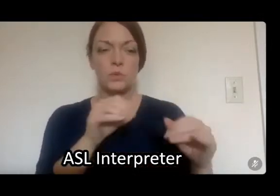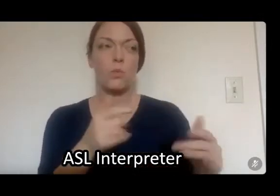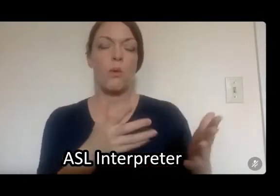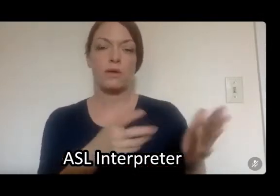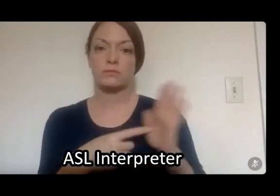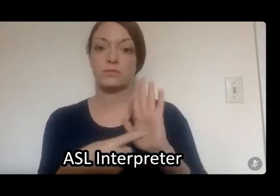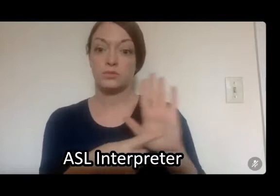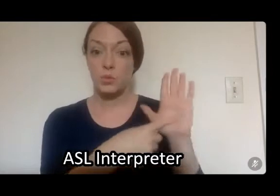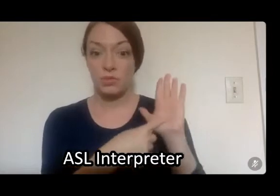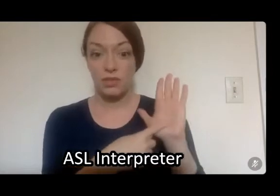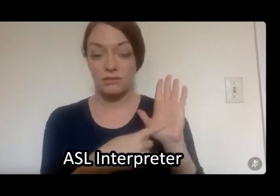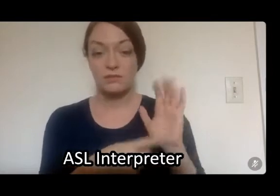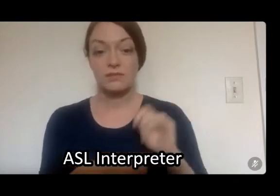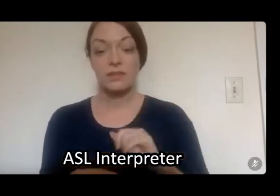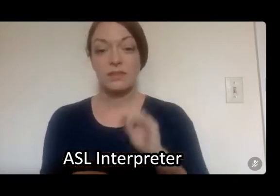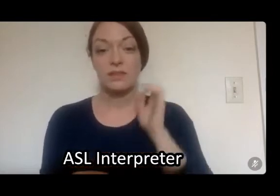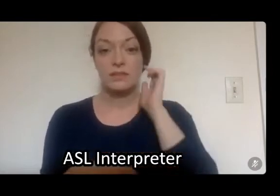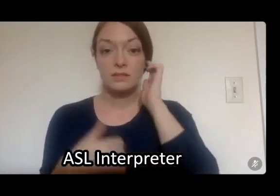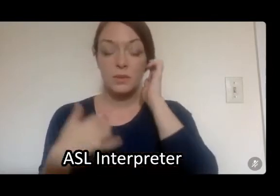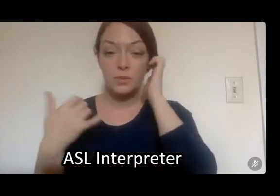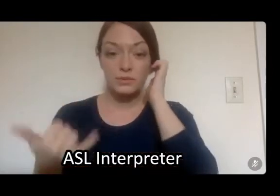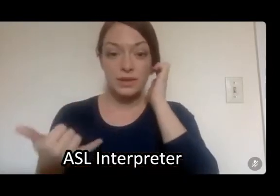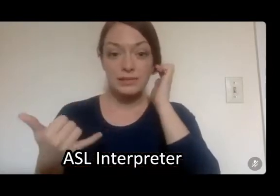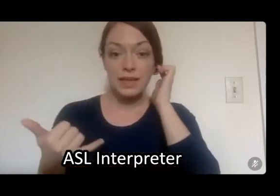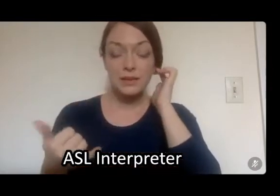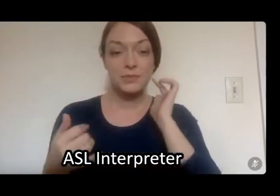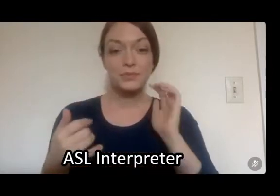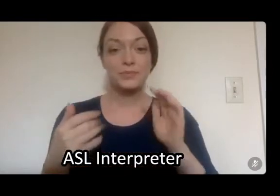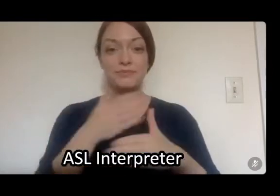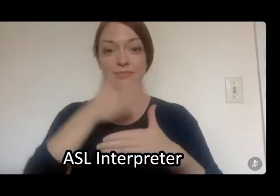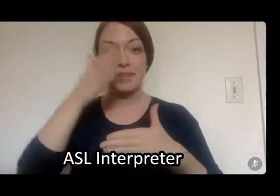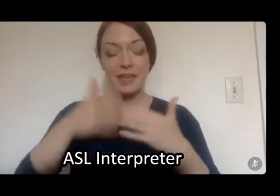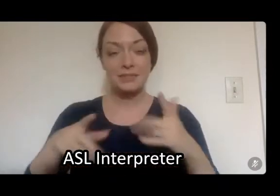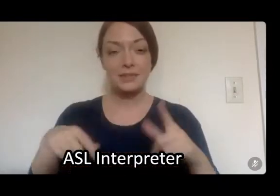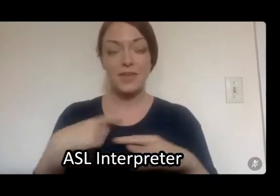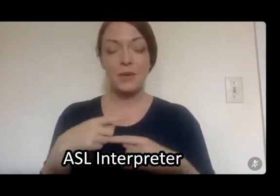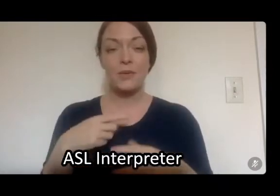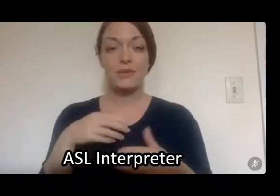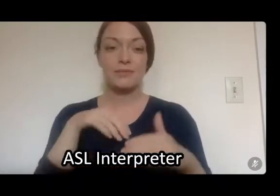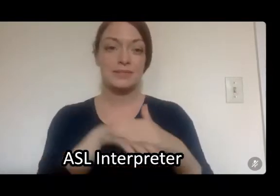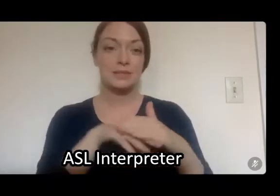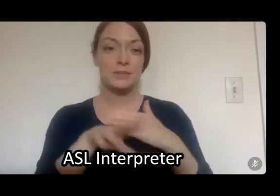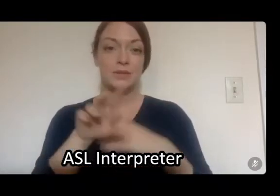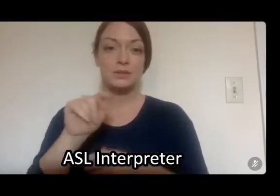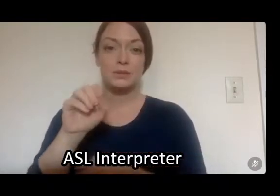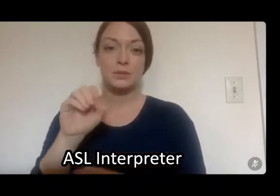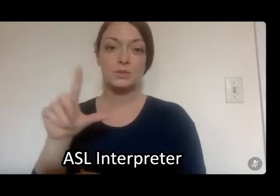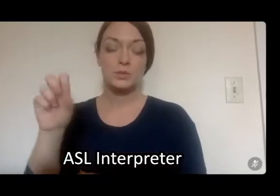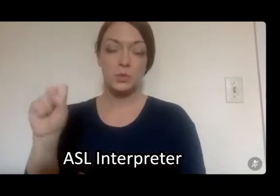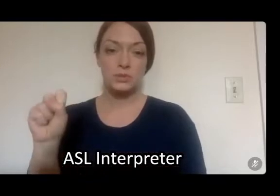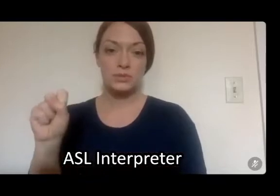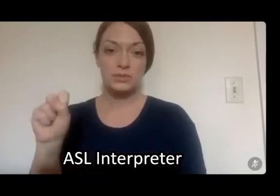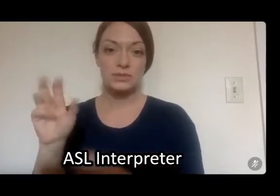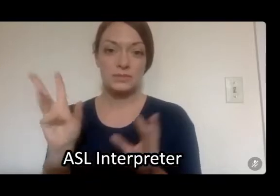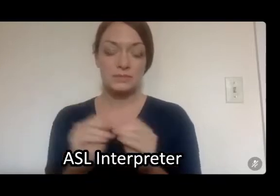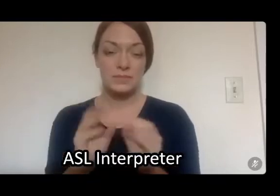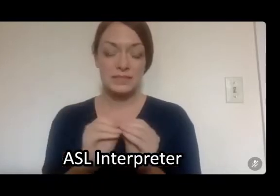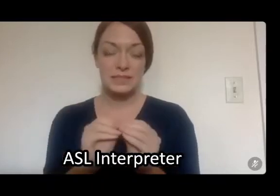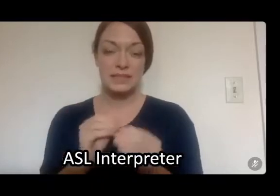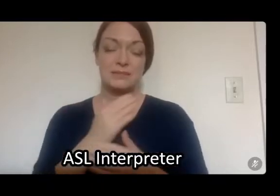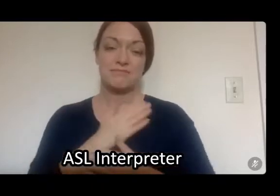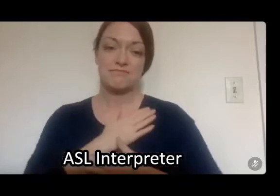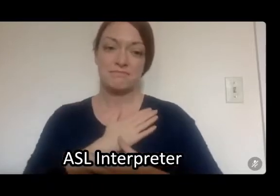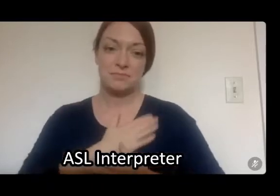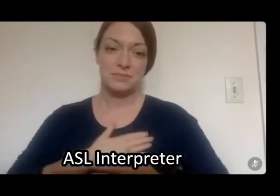it. This is the end of our accessible tools session. Thank you for tuning in to Everyone Games. Please donate to Special Effects and